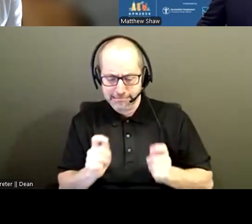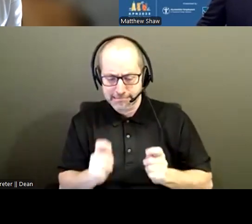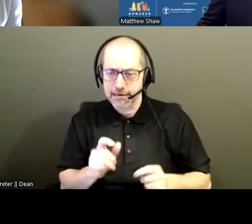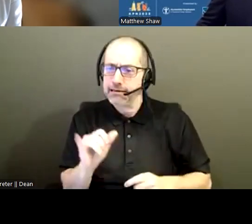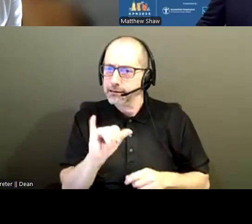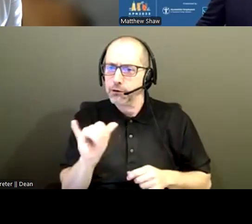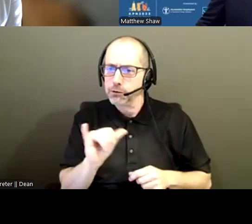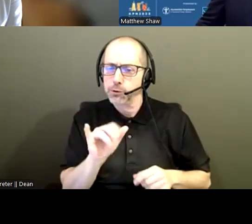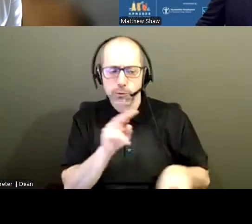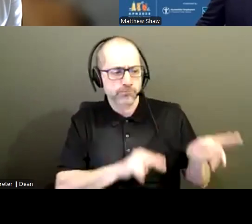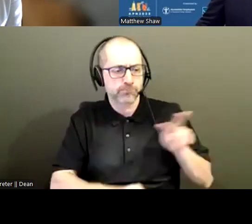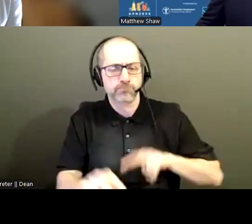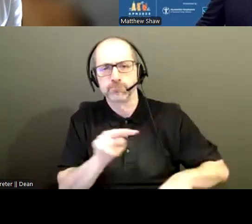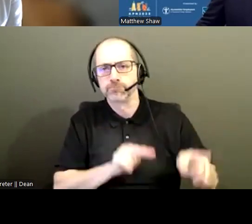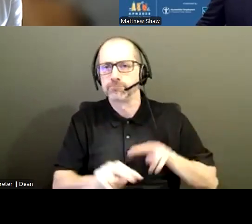at the